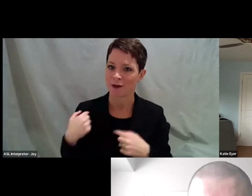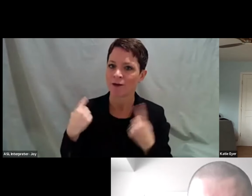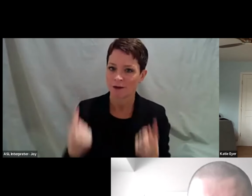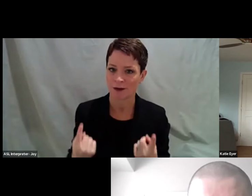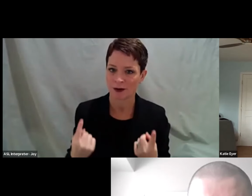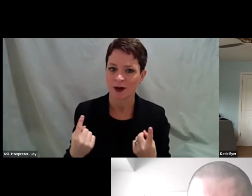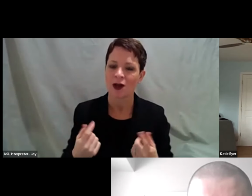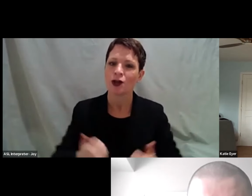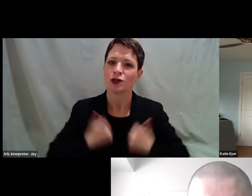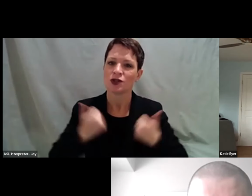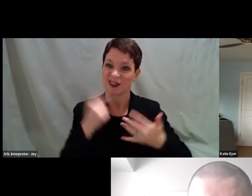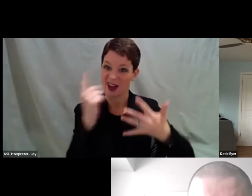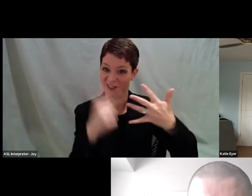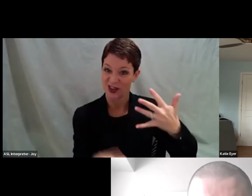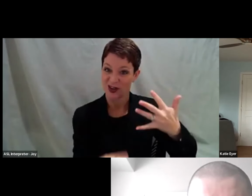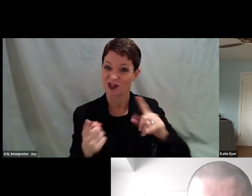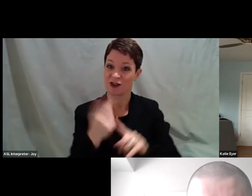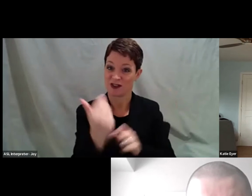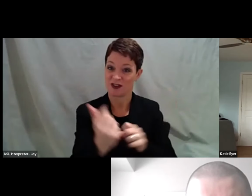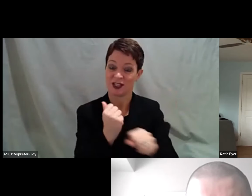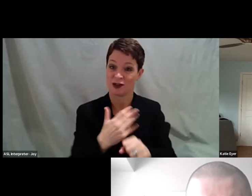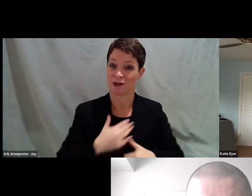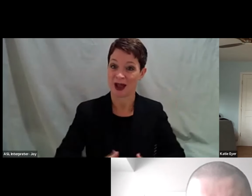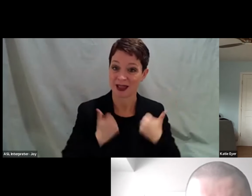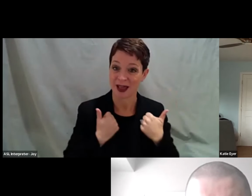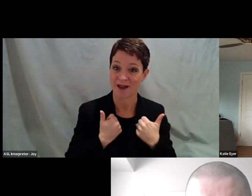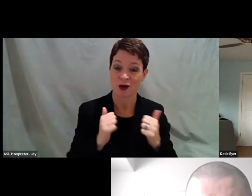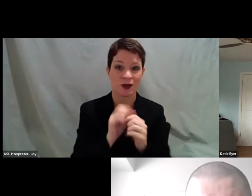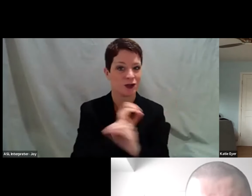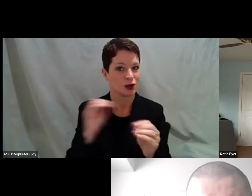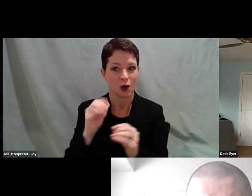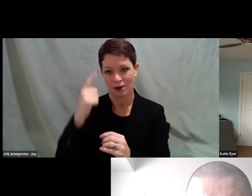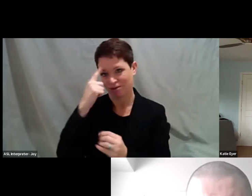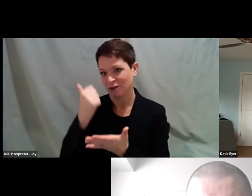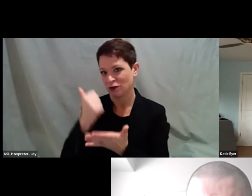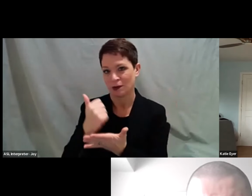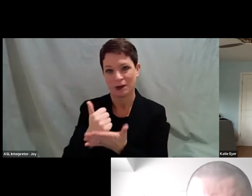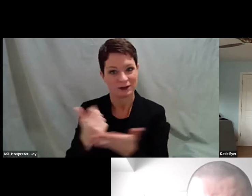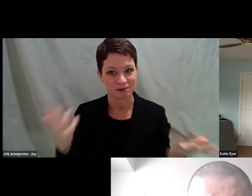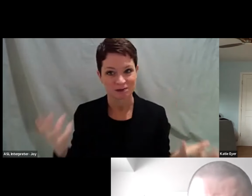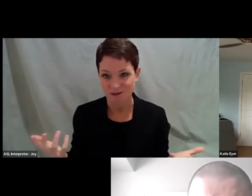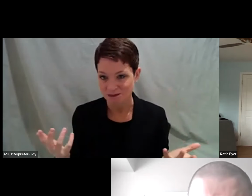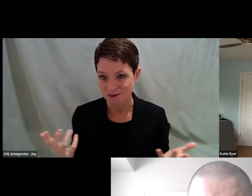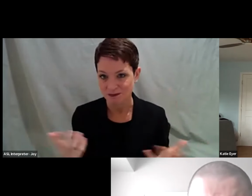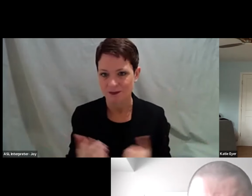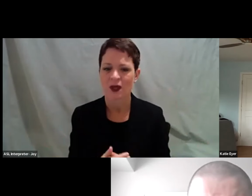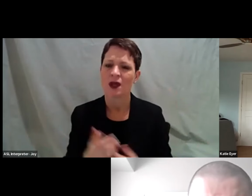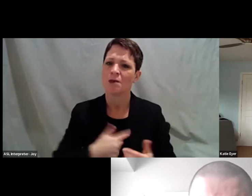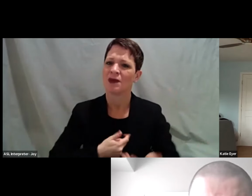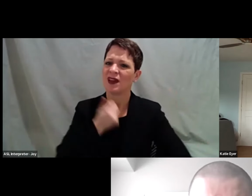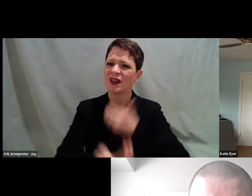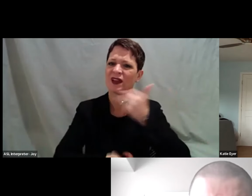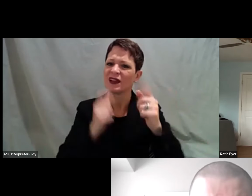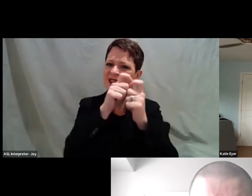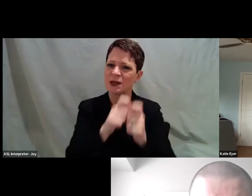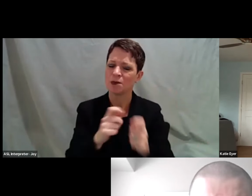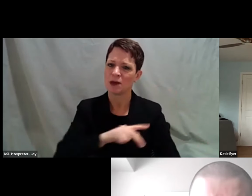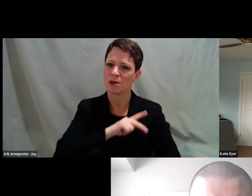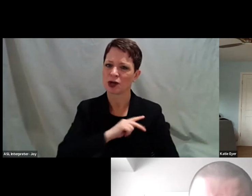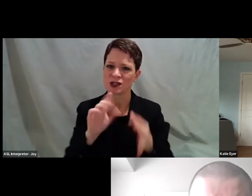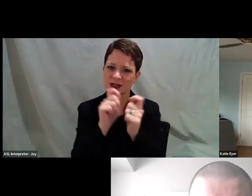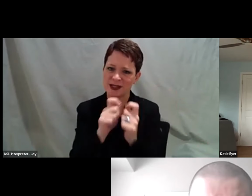have survived those first 15 years without mental health treatment. So why share all of these deeply personal